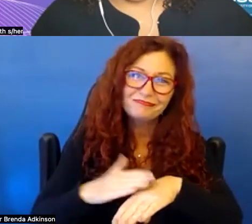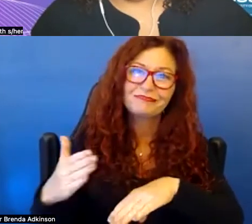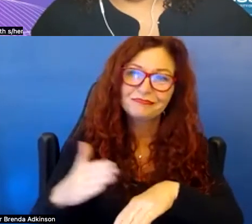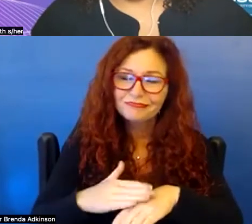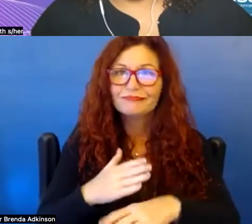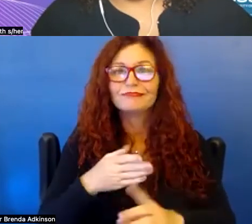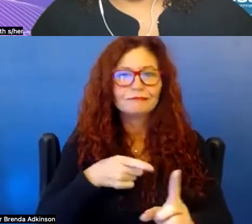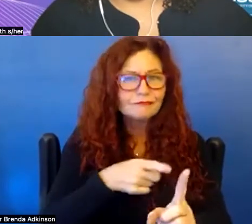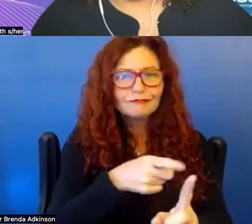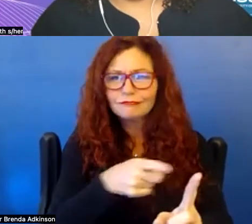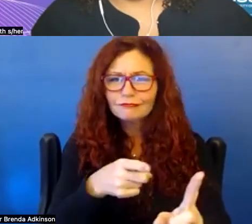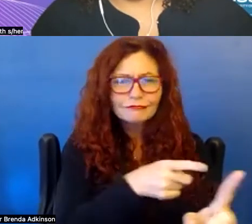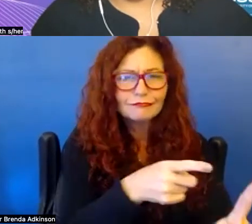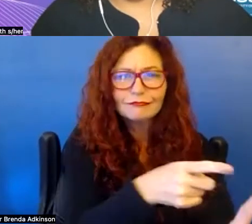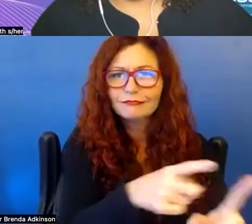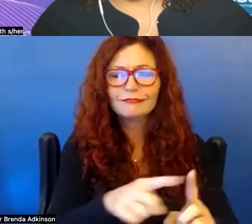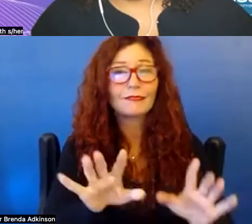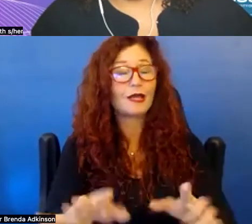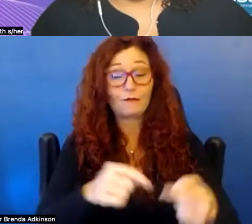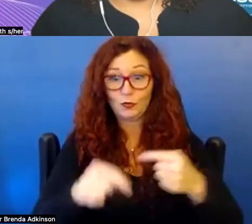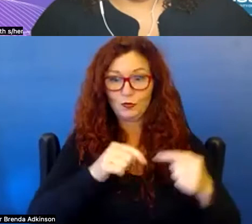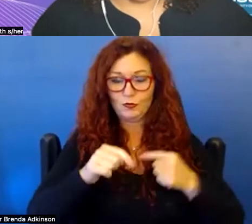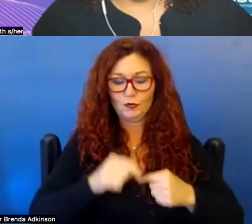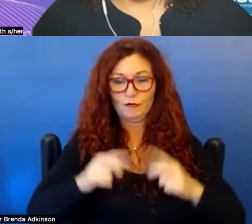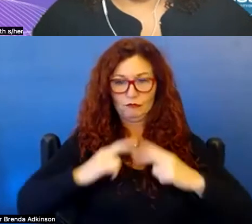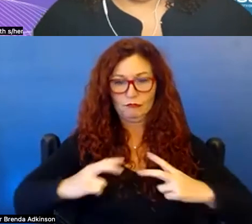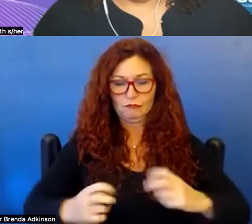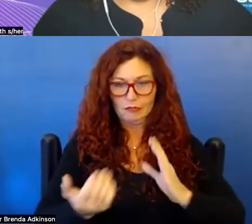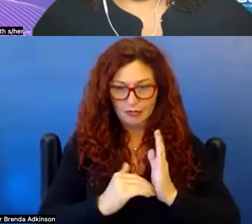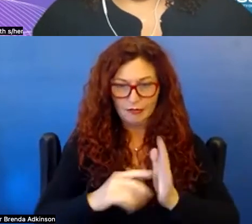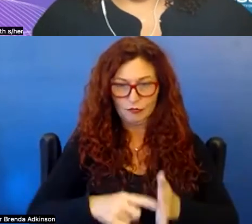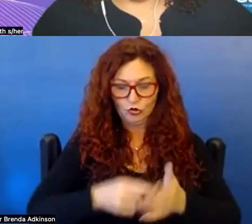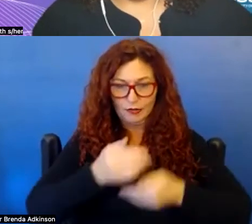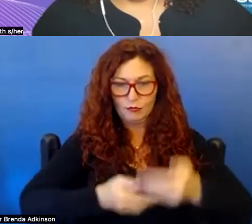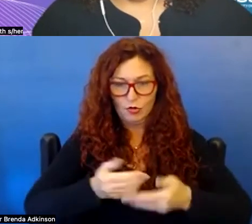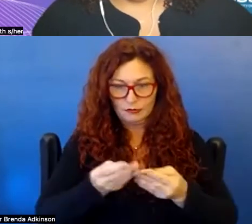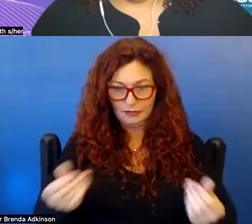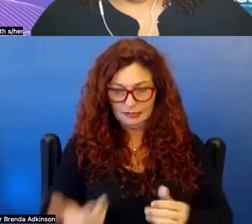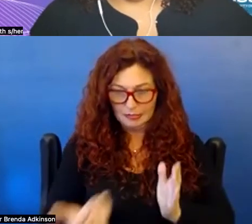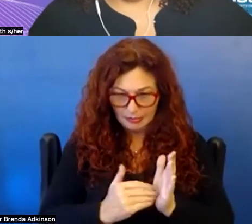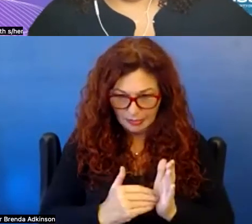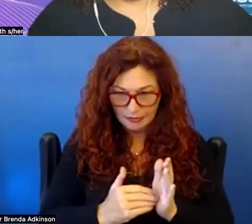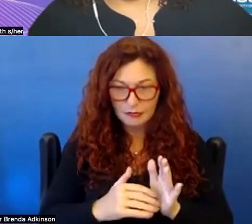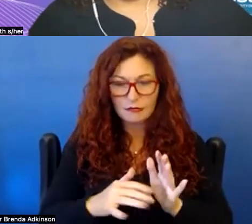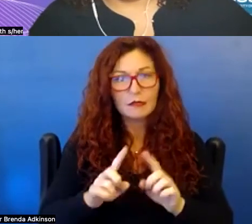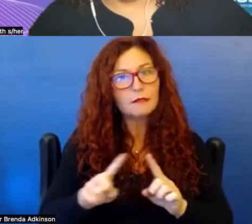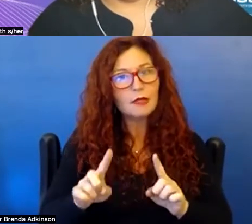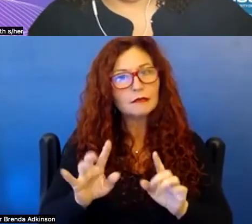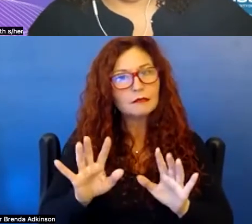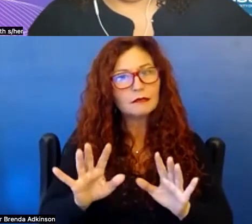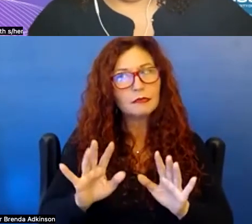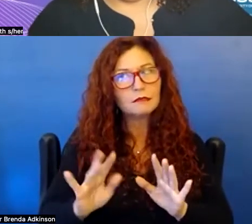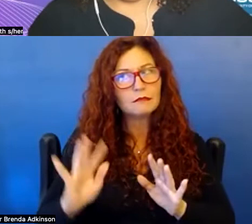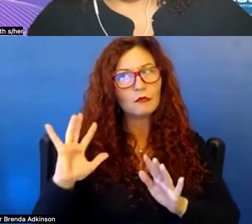then I have to start the process over. But it doesn't negate what happened before, as far as healing and that journey and